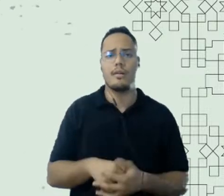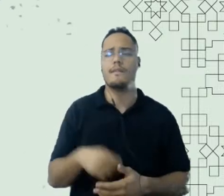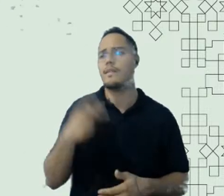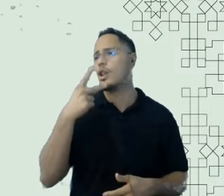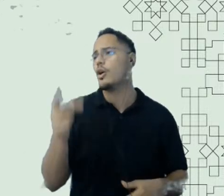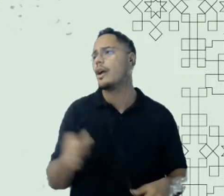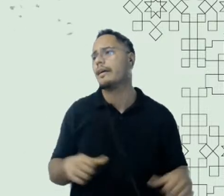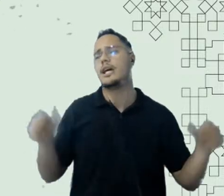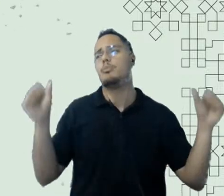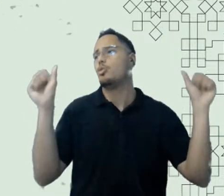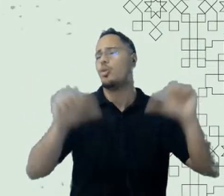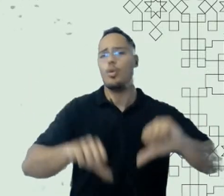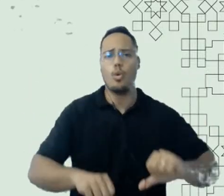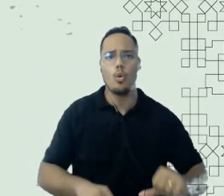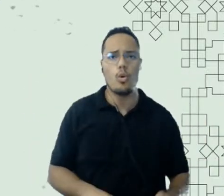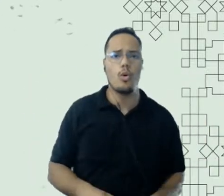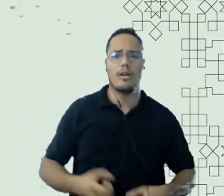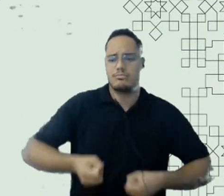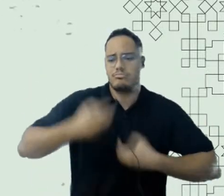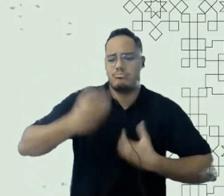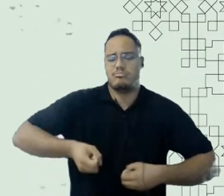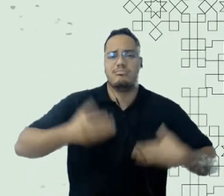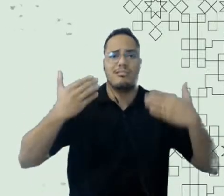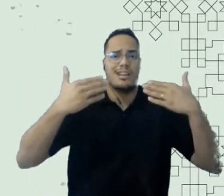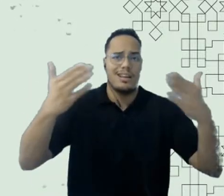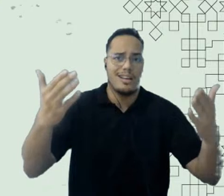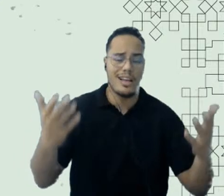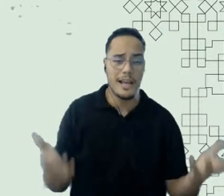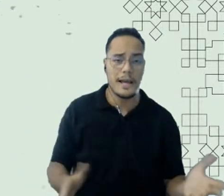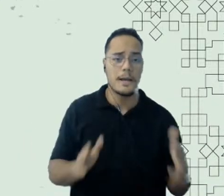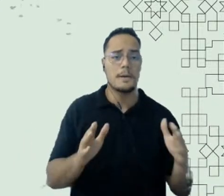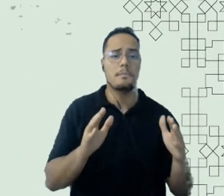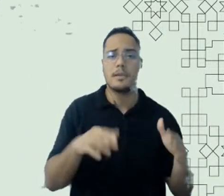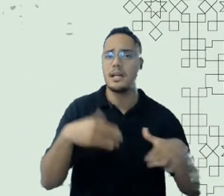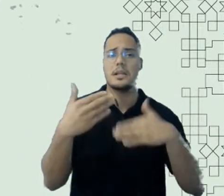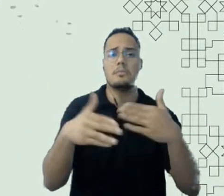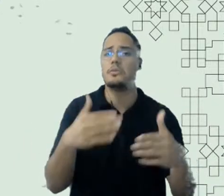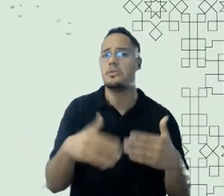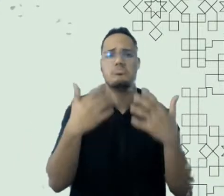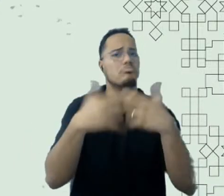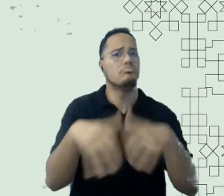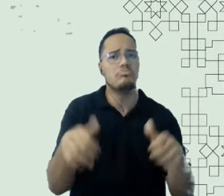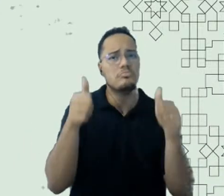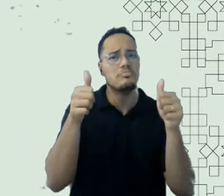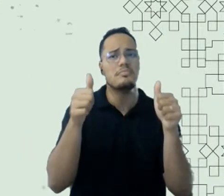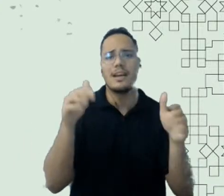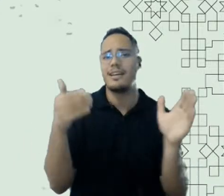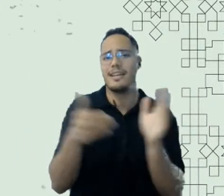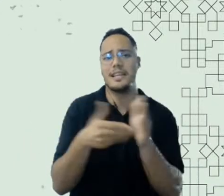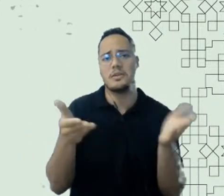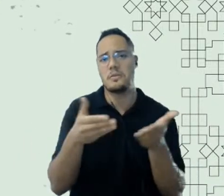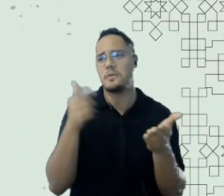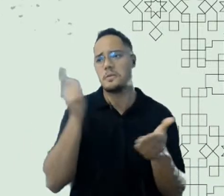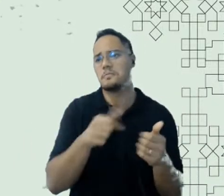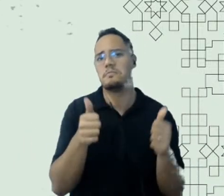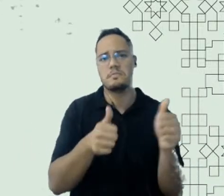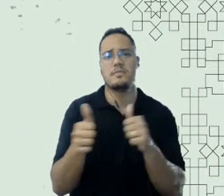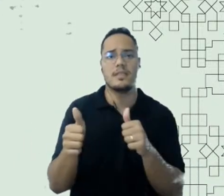have worked well so far concerning the application of Article 17, it seems to me,